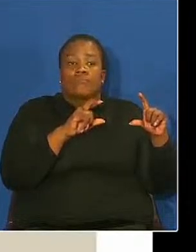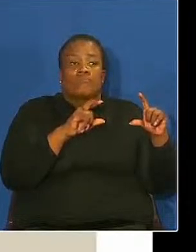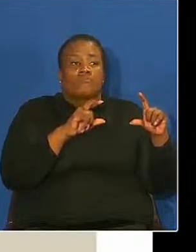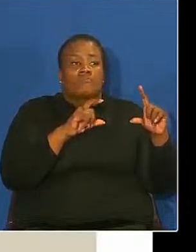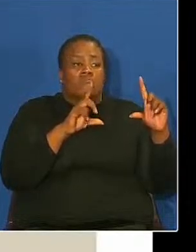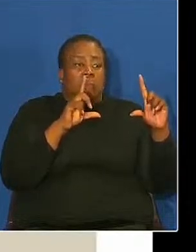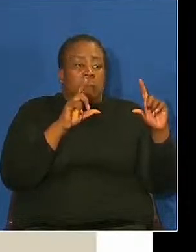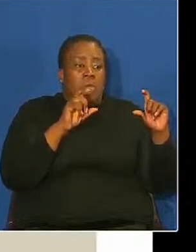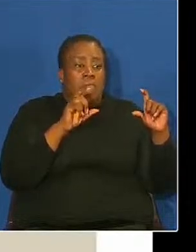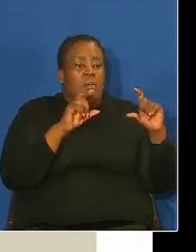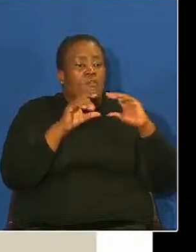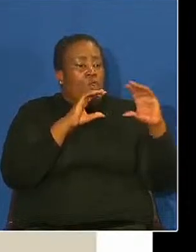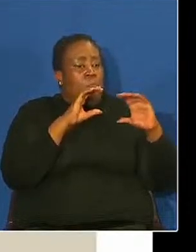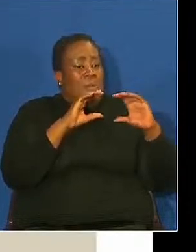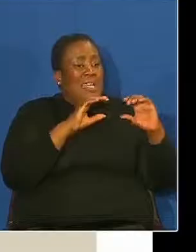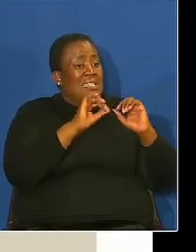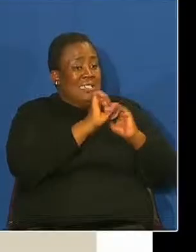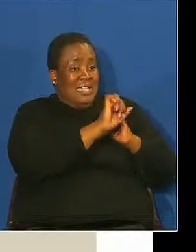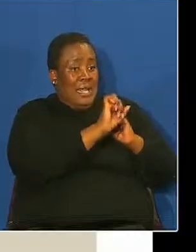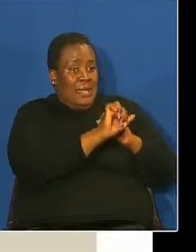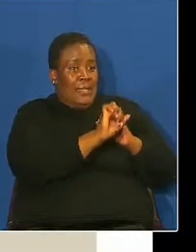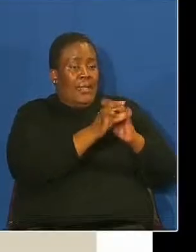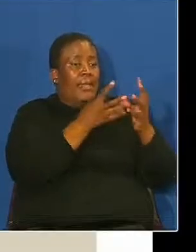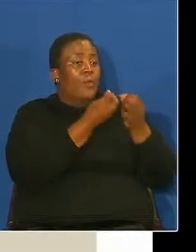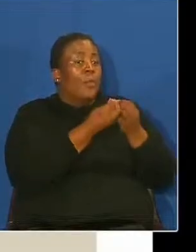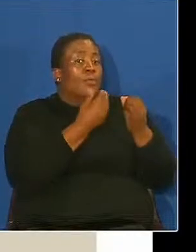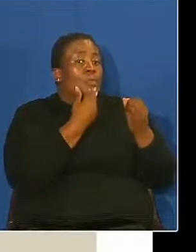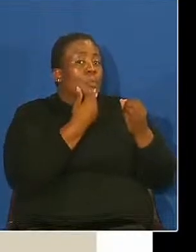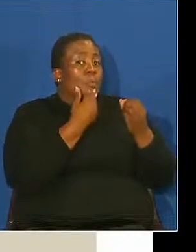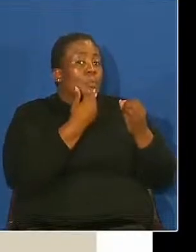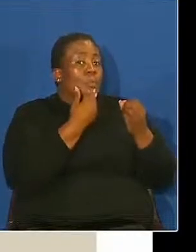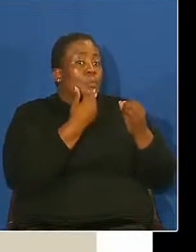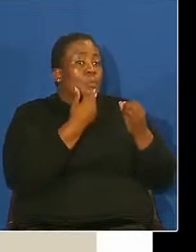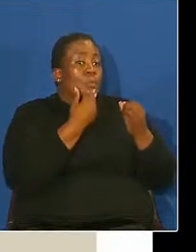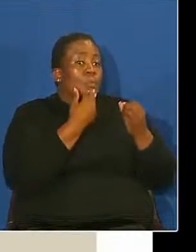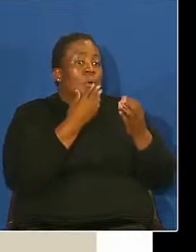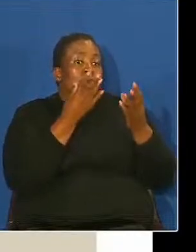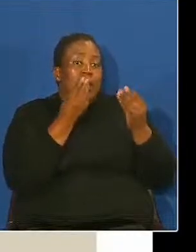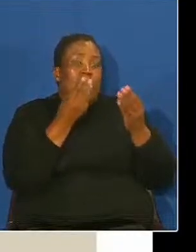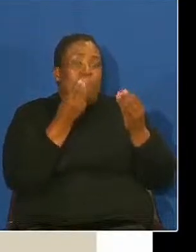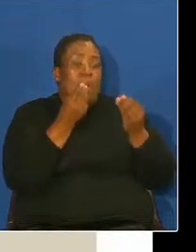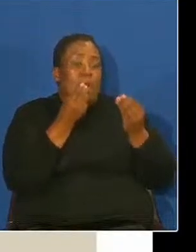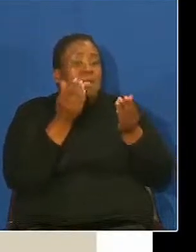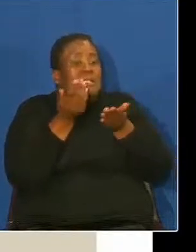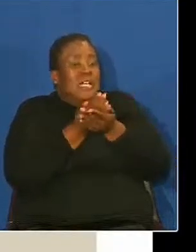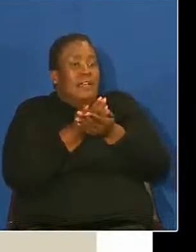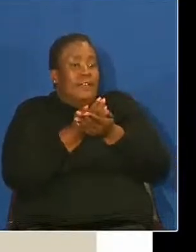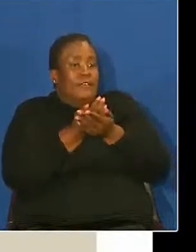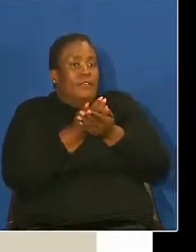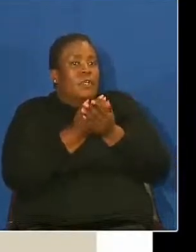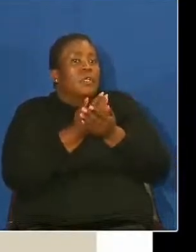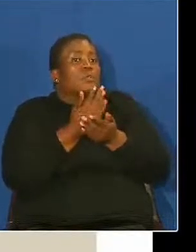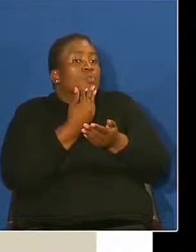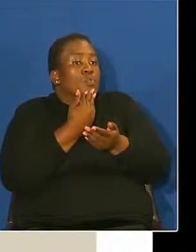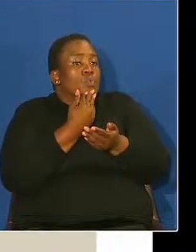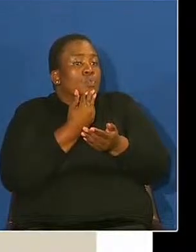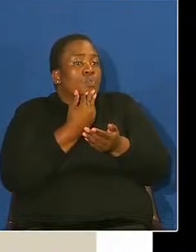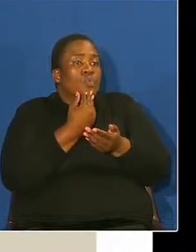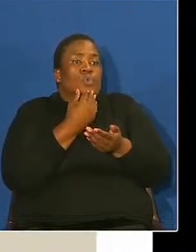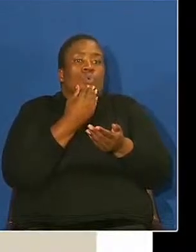of his communication with the number saved as Senzo Mchunu.